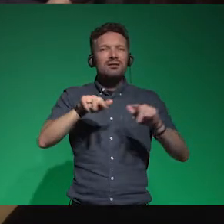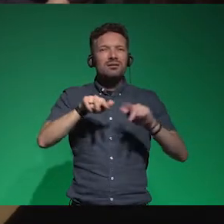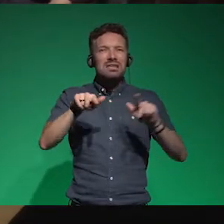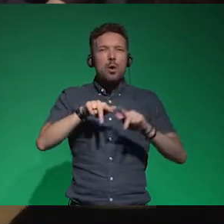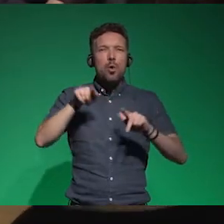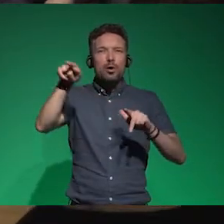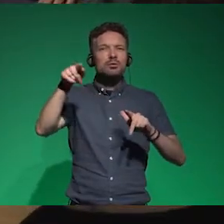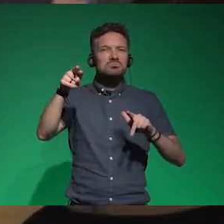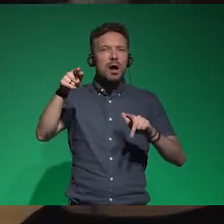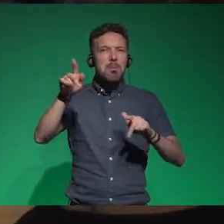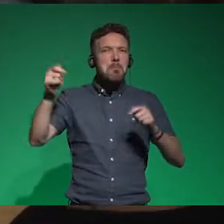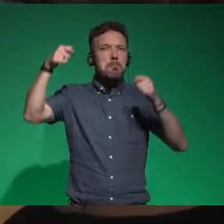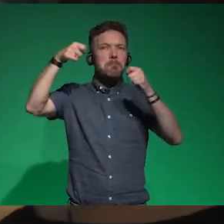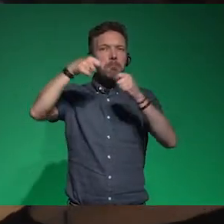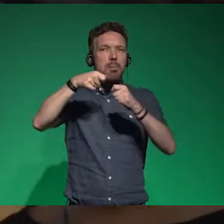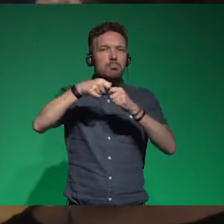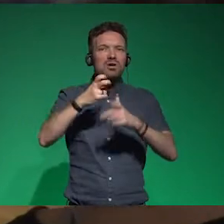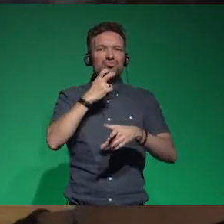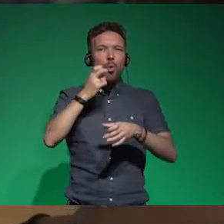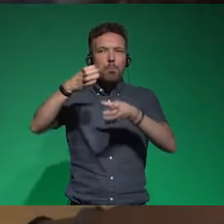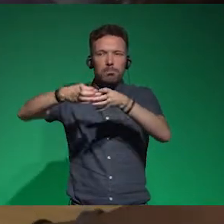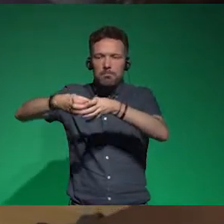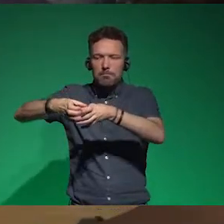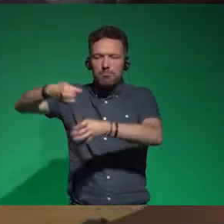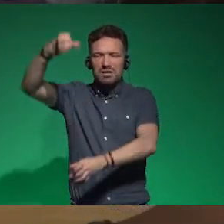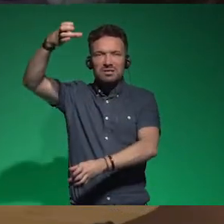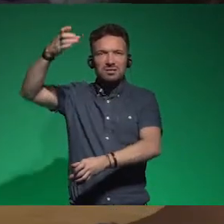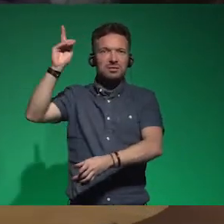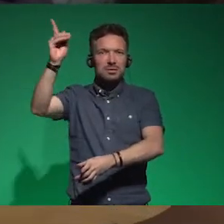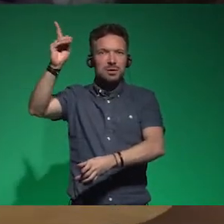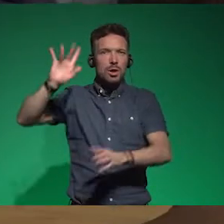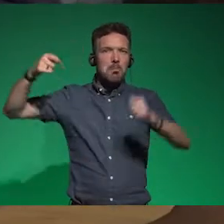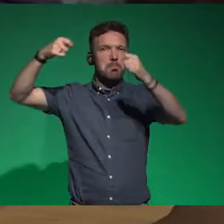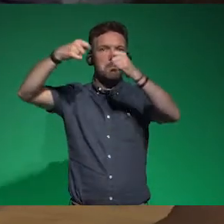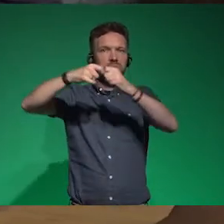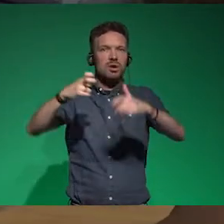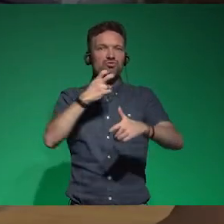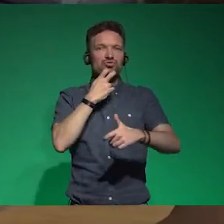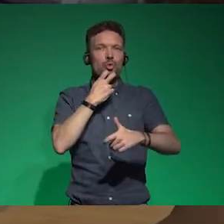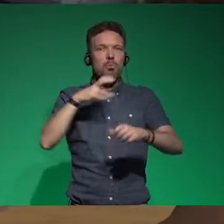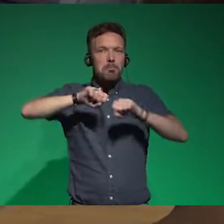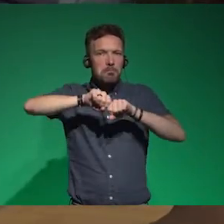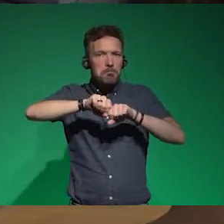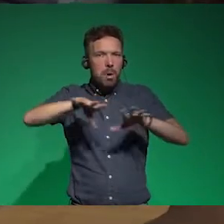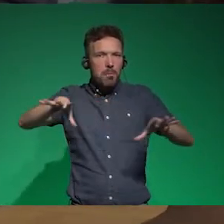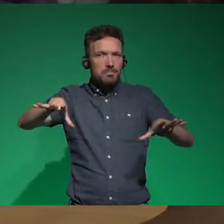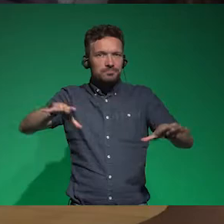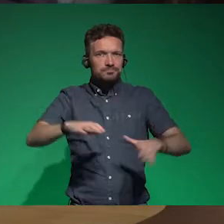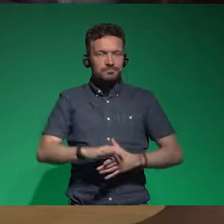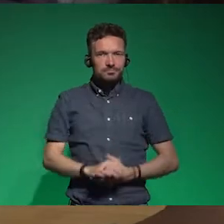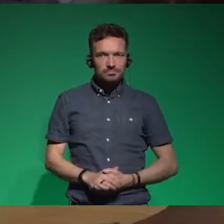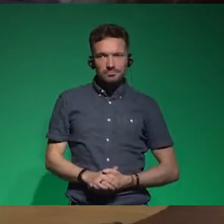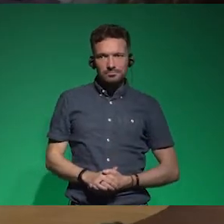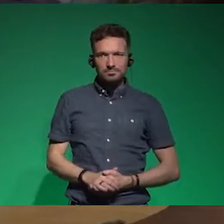ke-16. The area Rimbambaling was already there since the 16th century. Hmm. Yeah. Terus